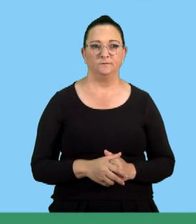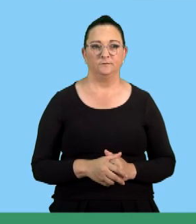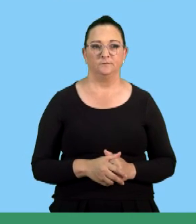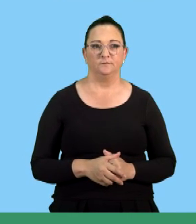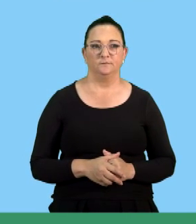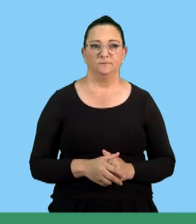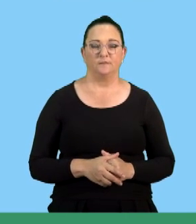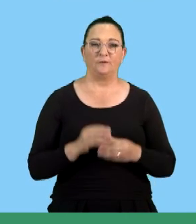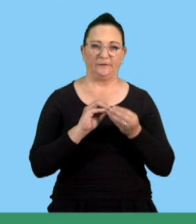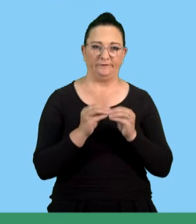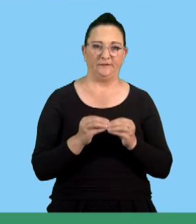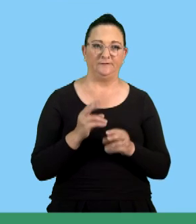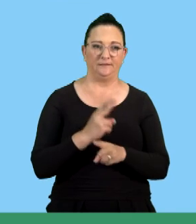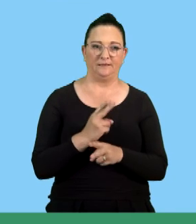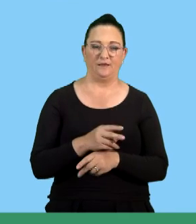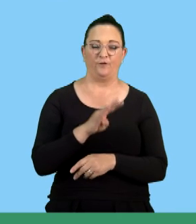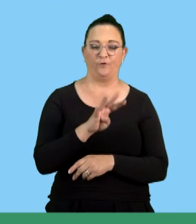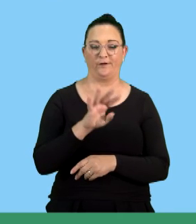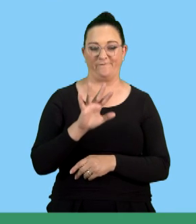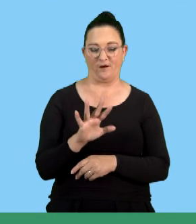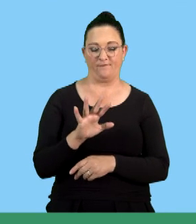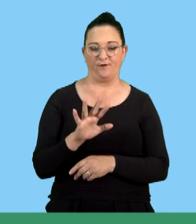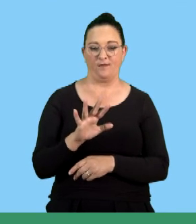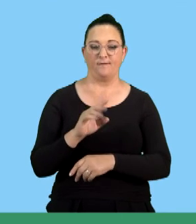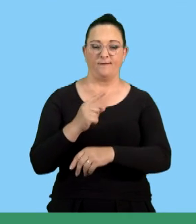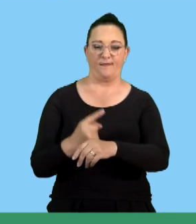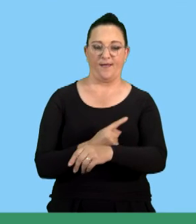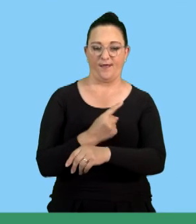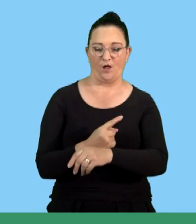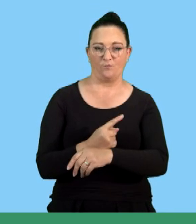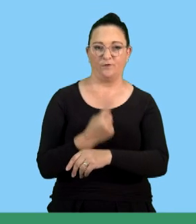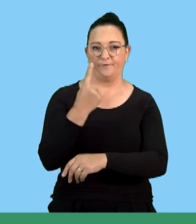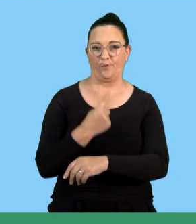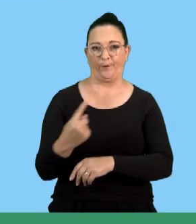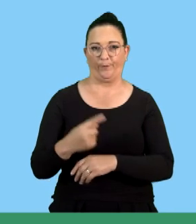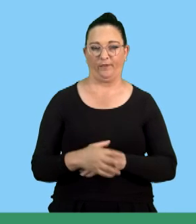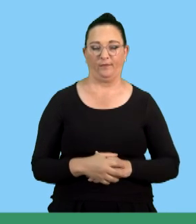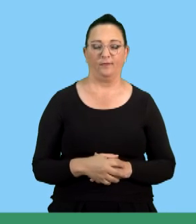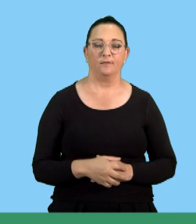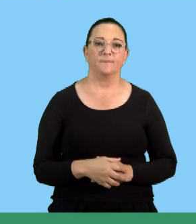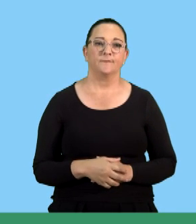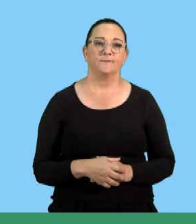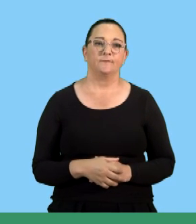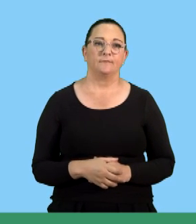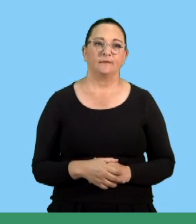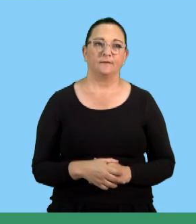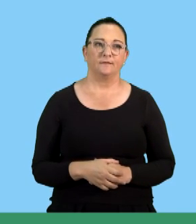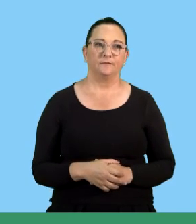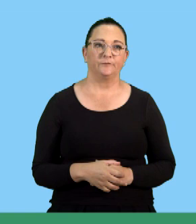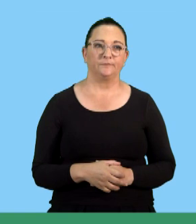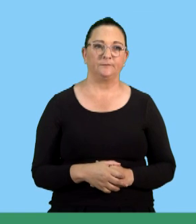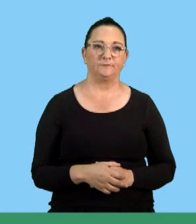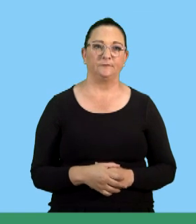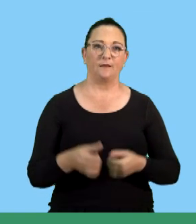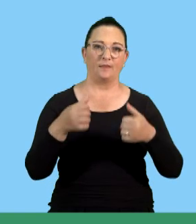let me fix that. You are working what? 45 hours per week, basically. That is the ordinary hours of work.